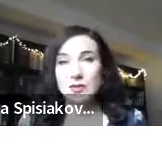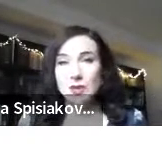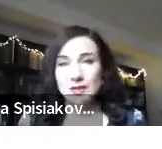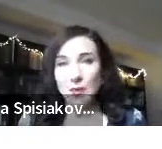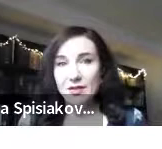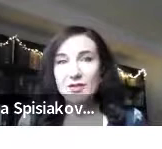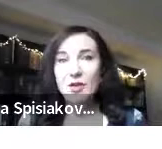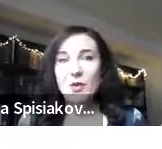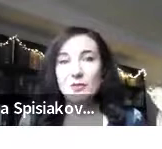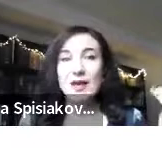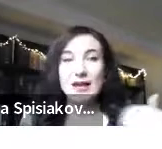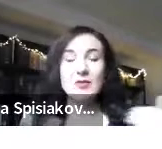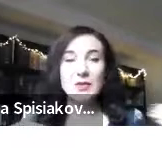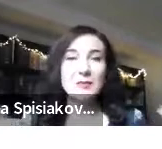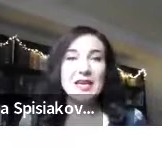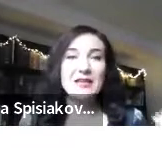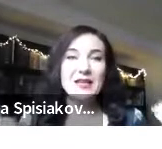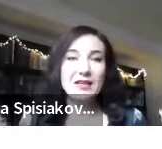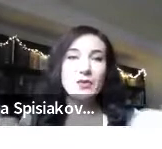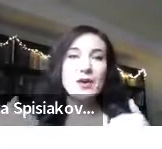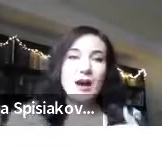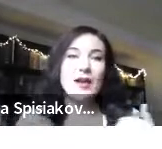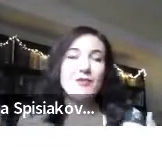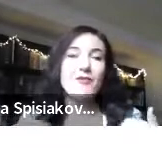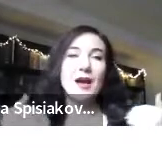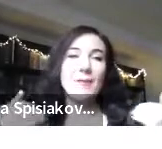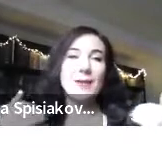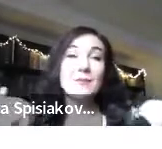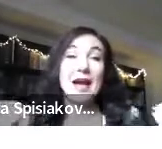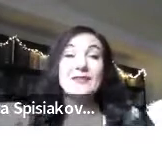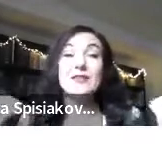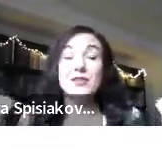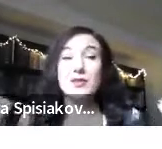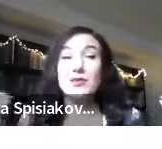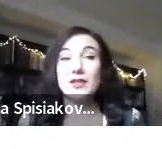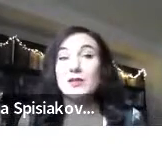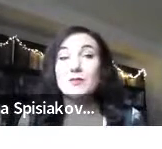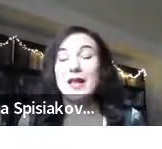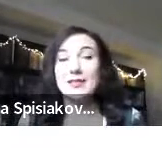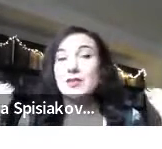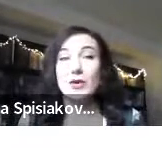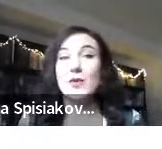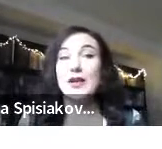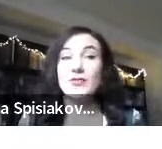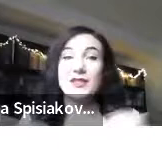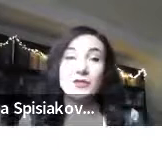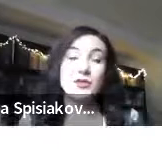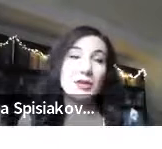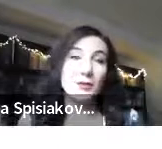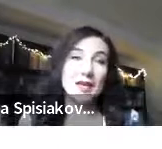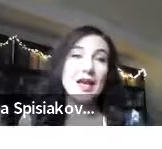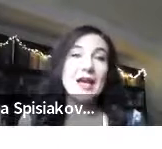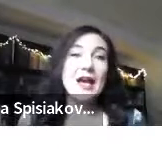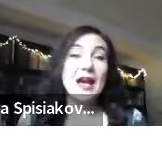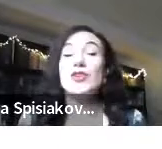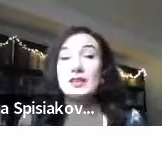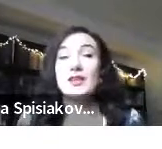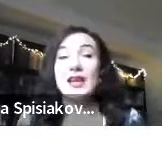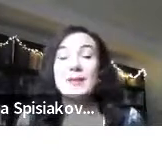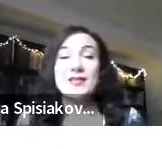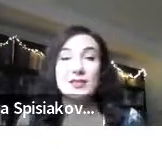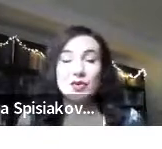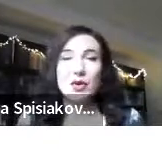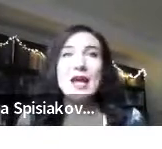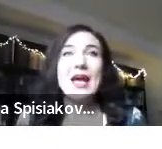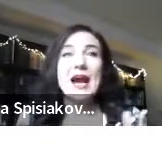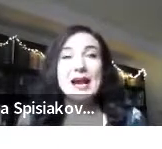June 2021. So as we speak, the EU where I live has banned the use of single-use plastic. So nowhere in restaurants will you be actually